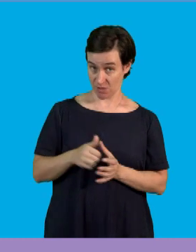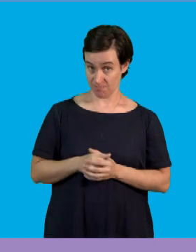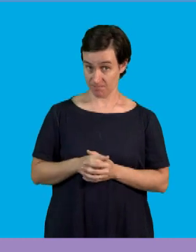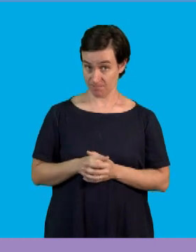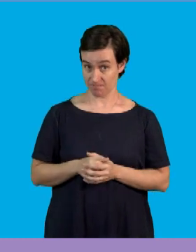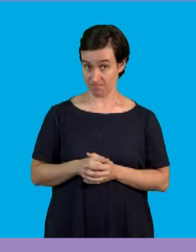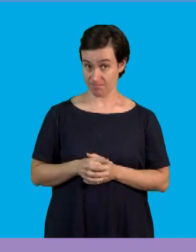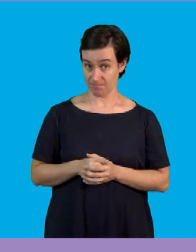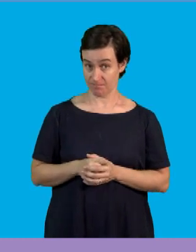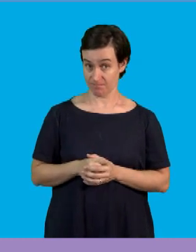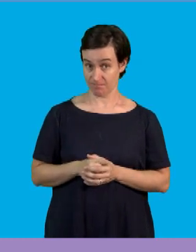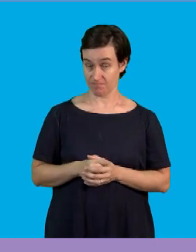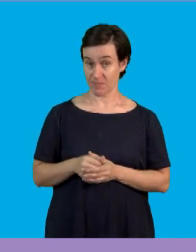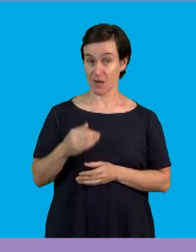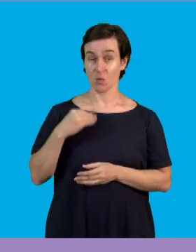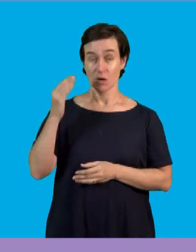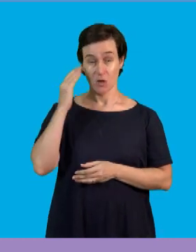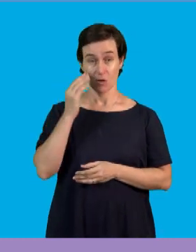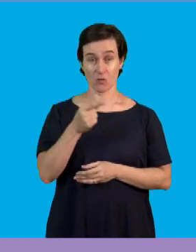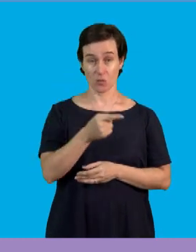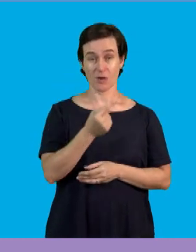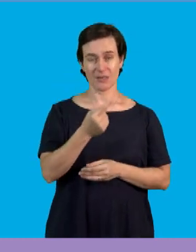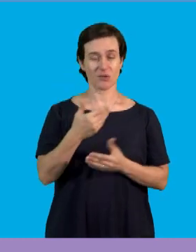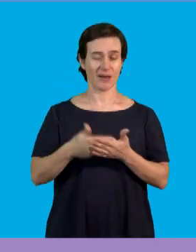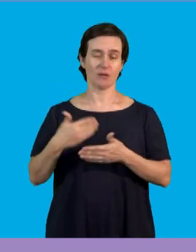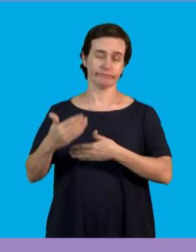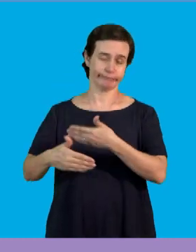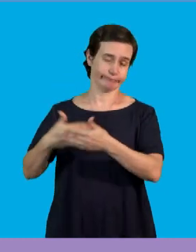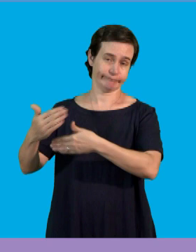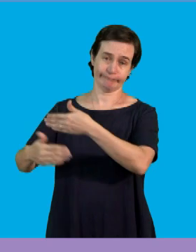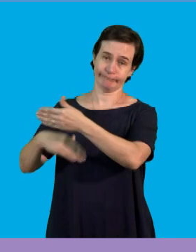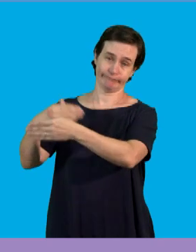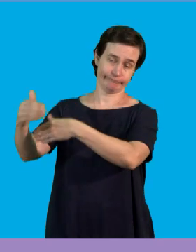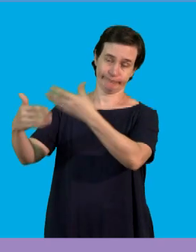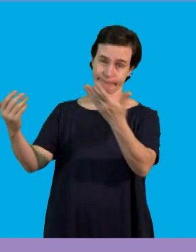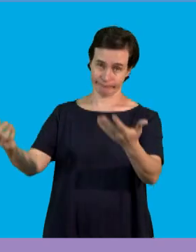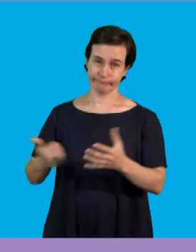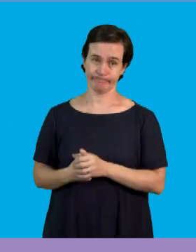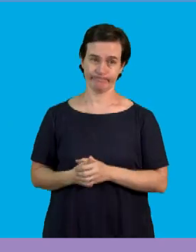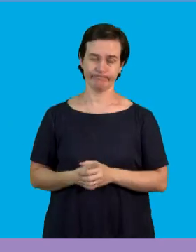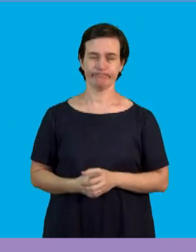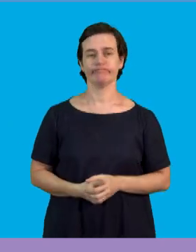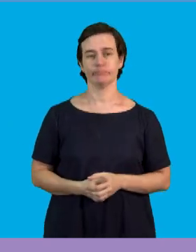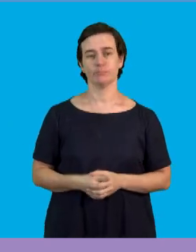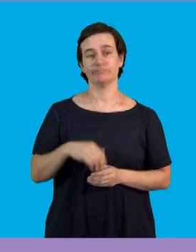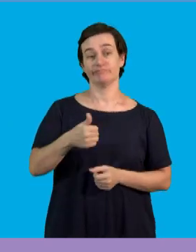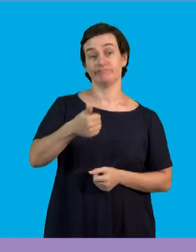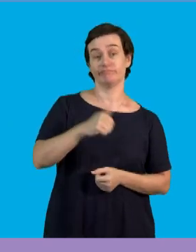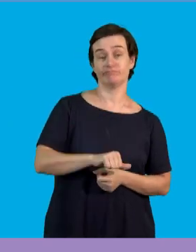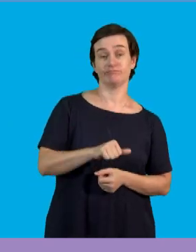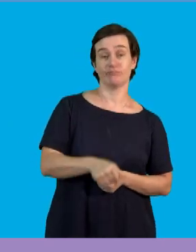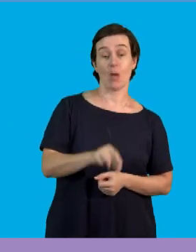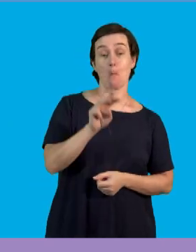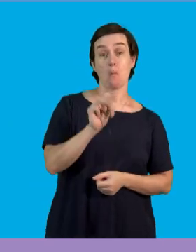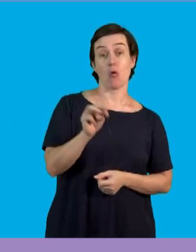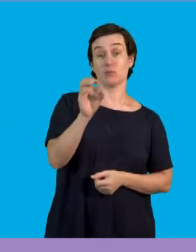15, and we know that those multiples can continue indefinitely, right? Let's list the multiples of